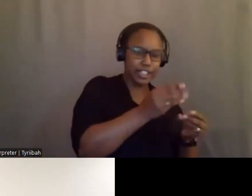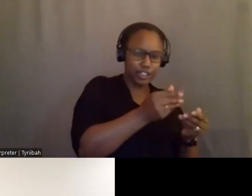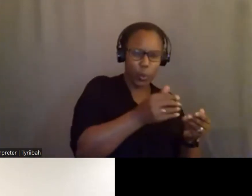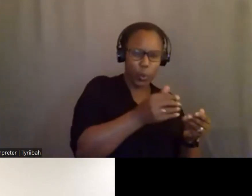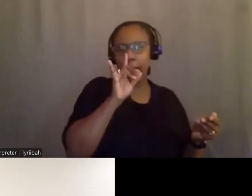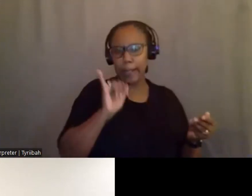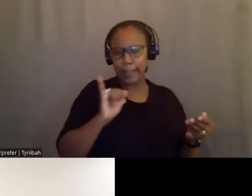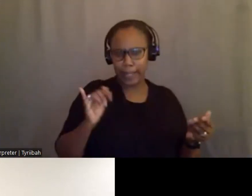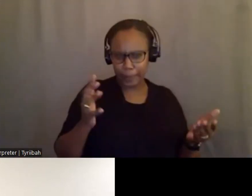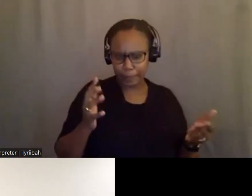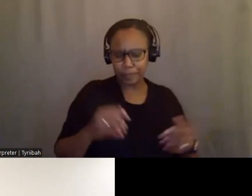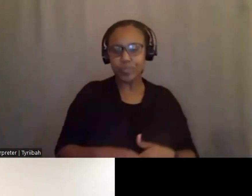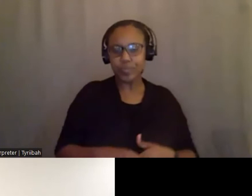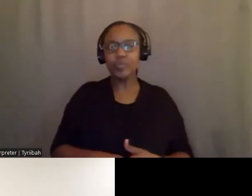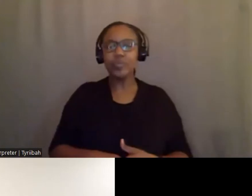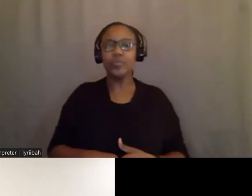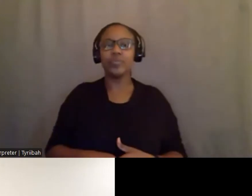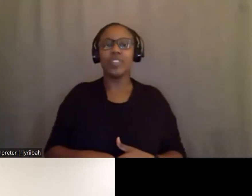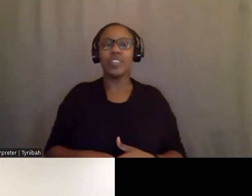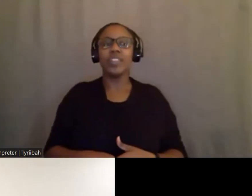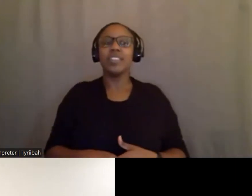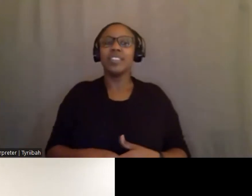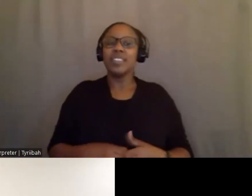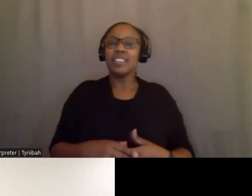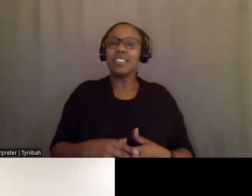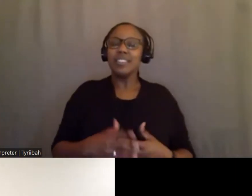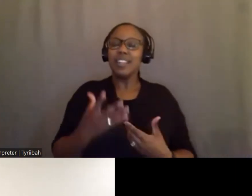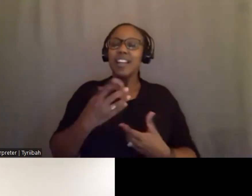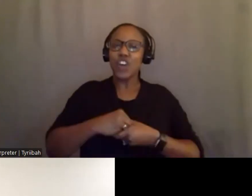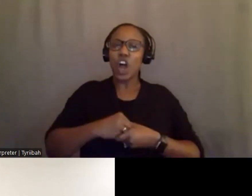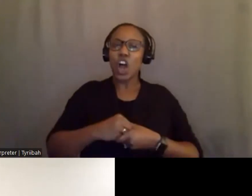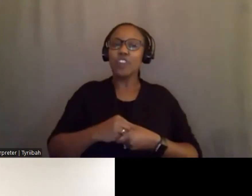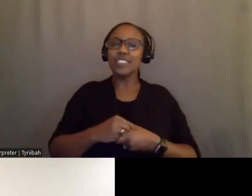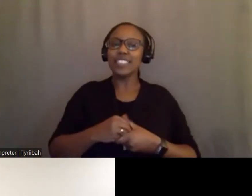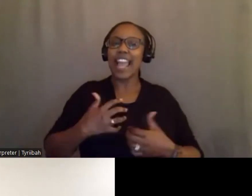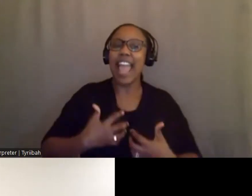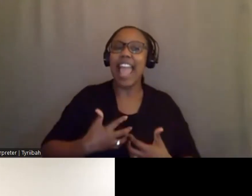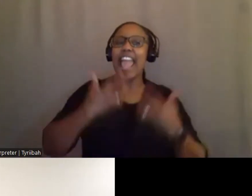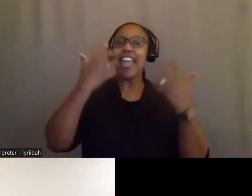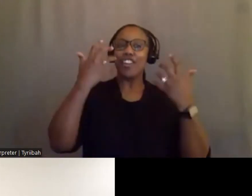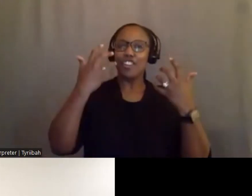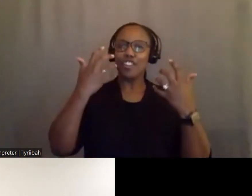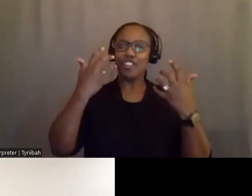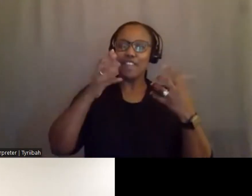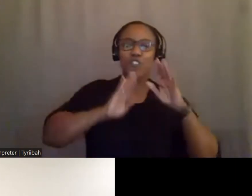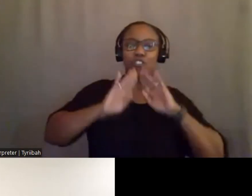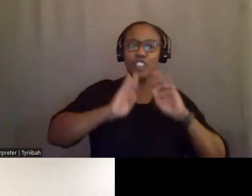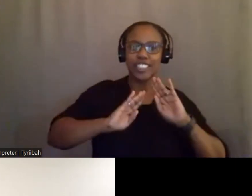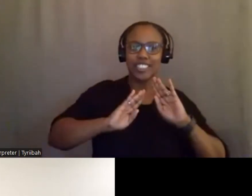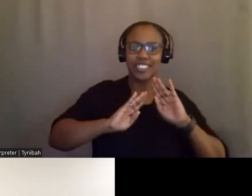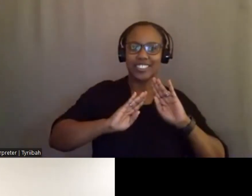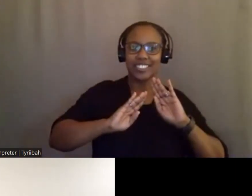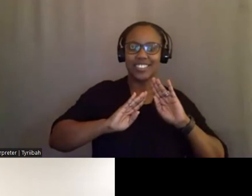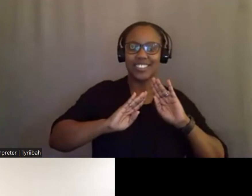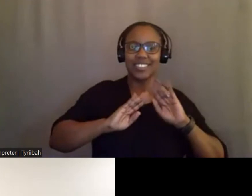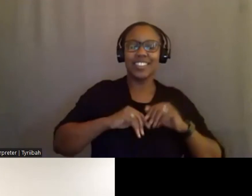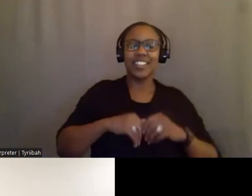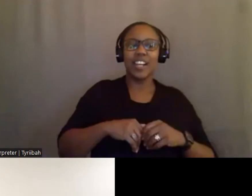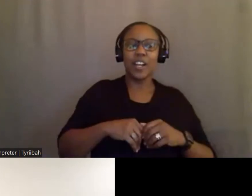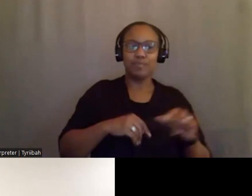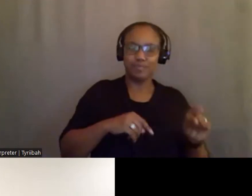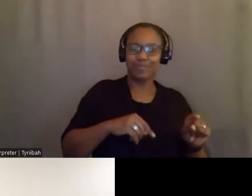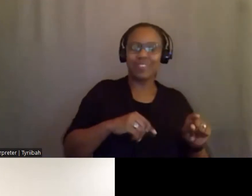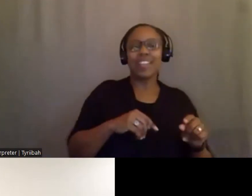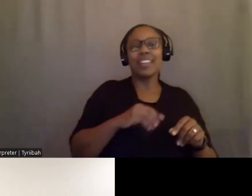There is this kind of anger and frustration amongst some Indian freed people because Native American nations